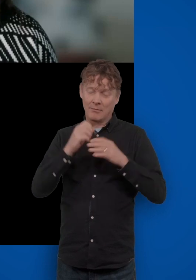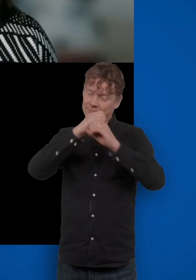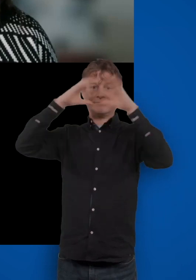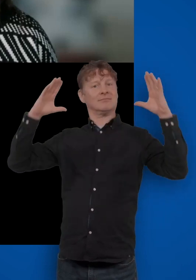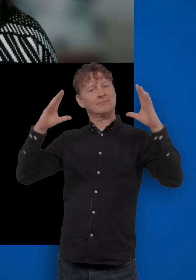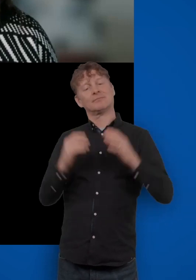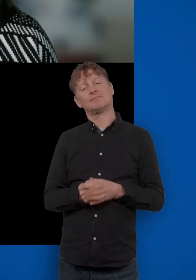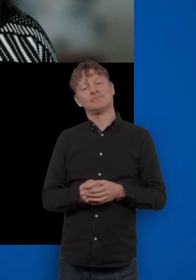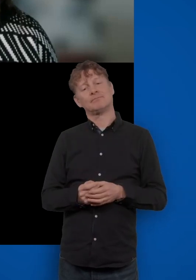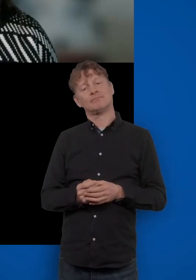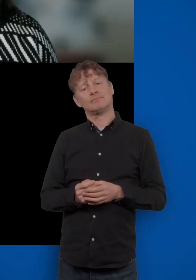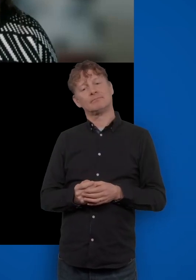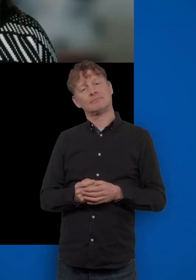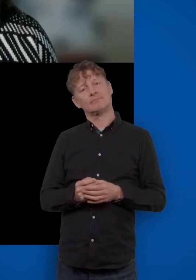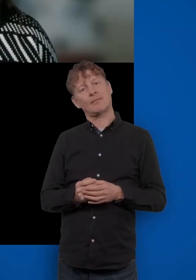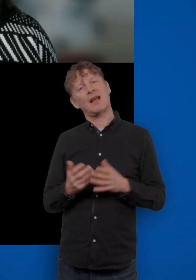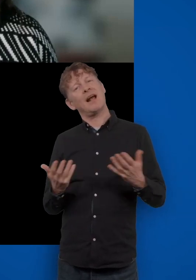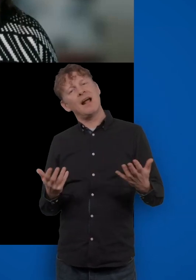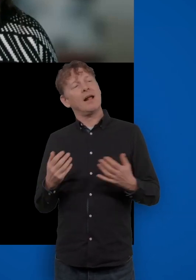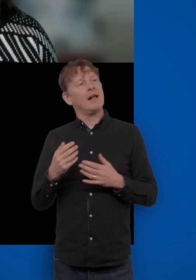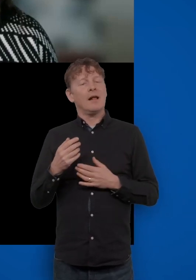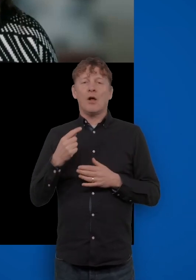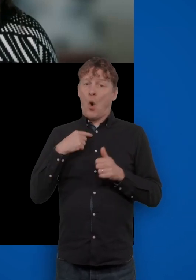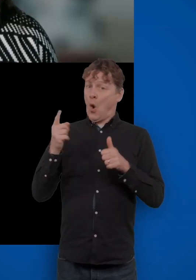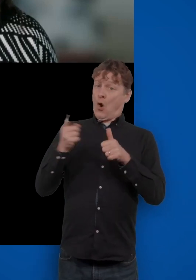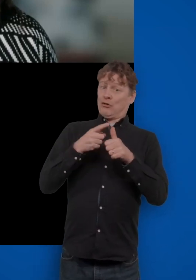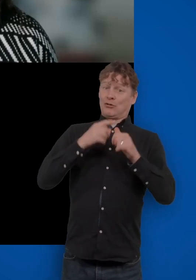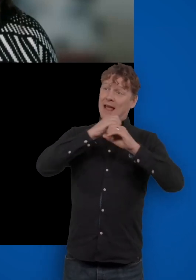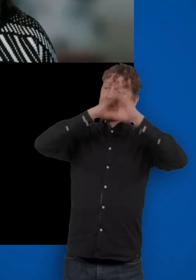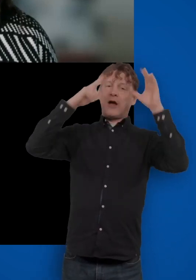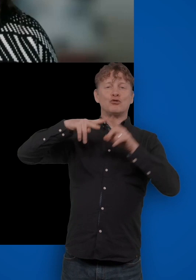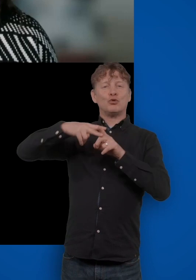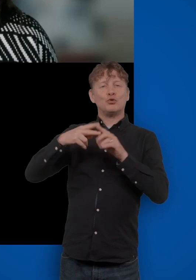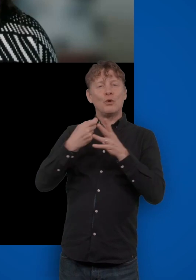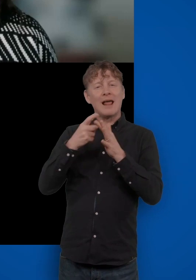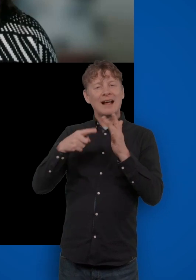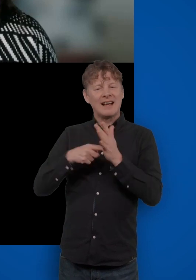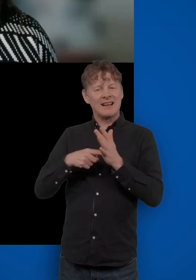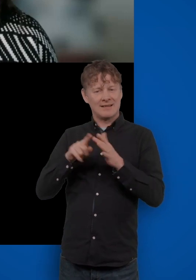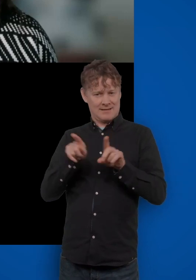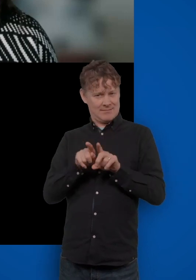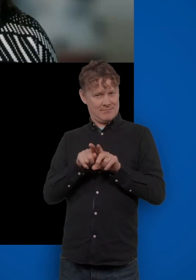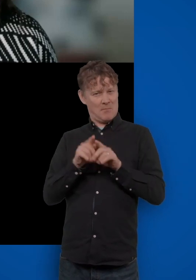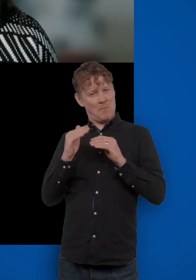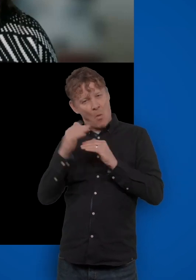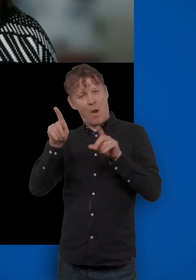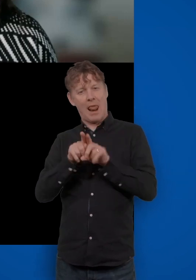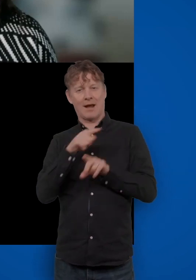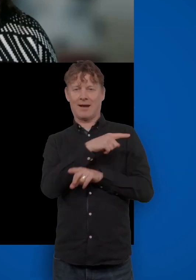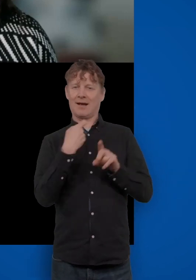help. I guess when I originally imagined the toolkit, it was a bit more like the tool that Karen's been